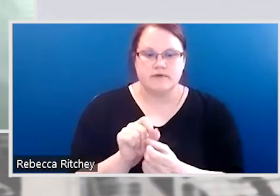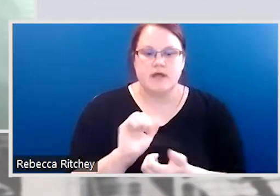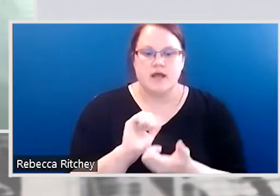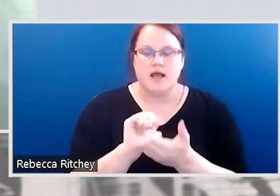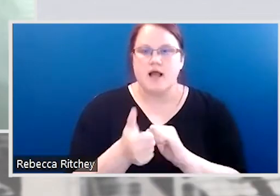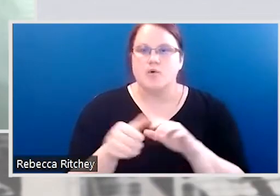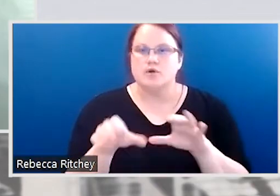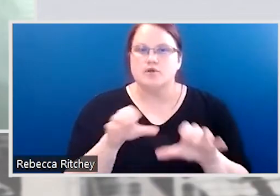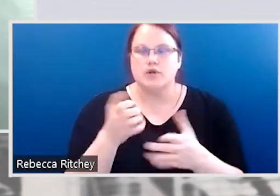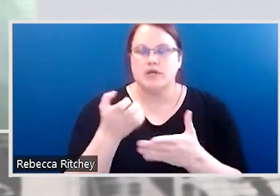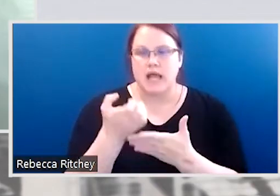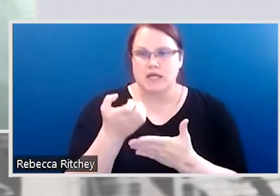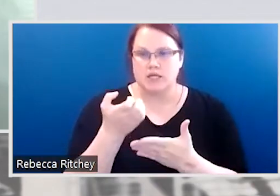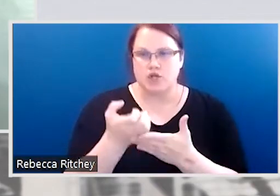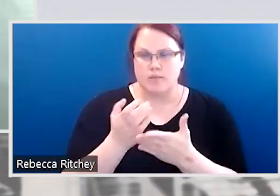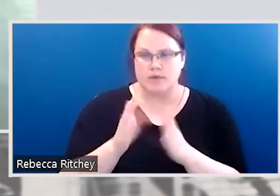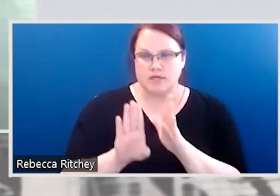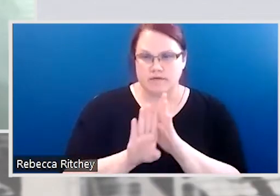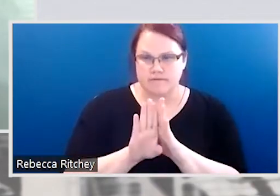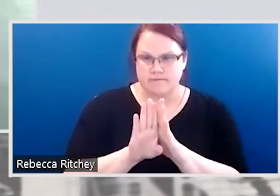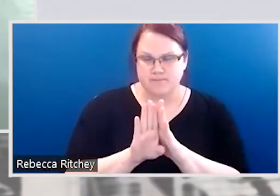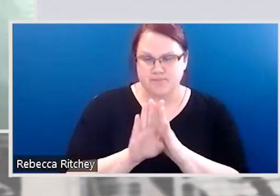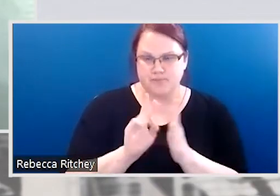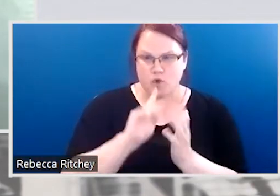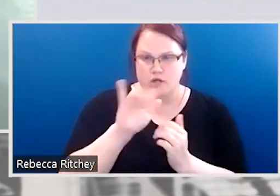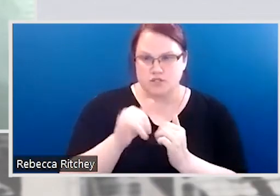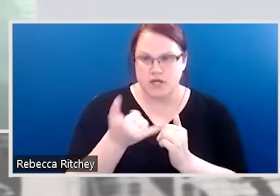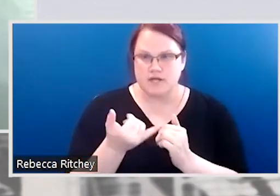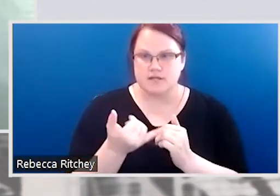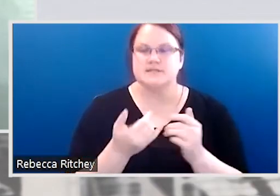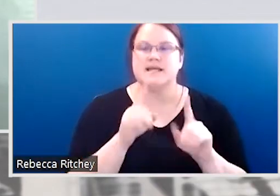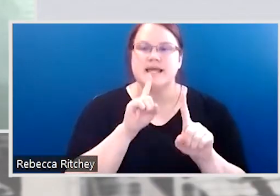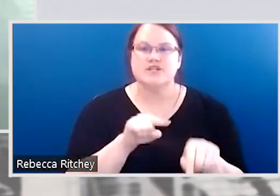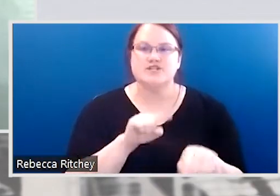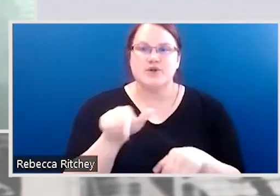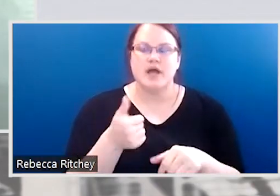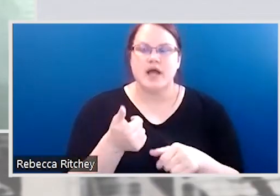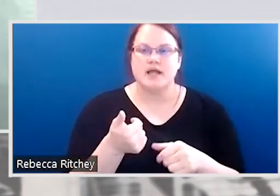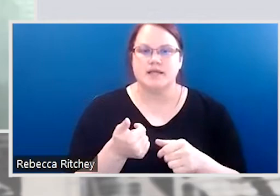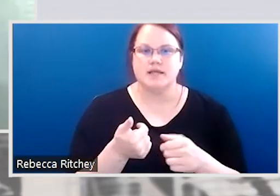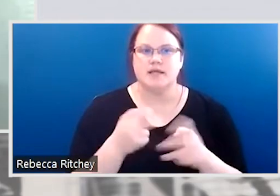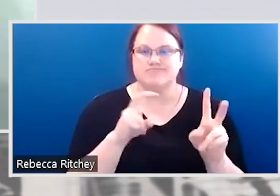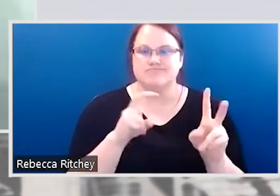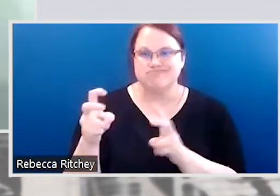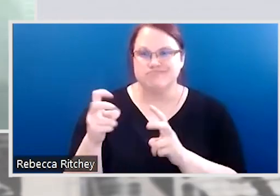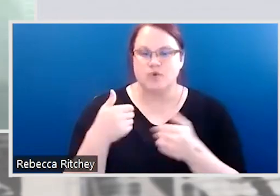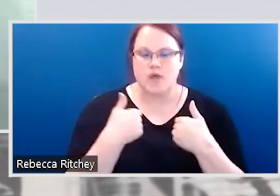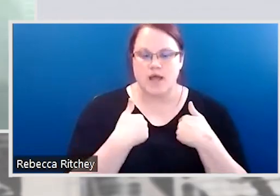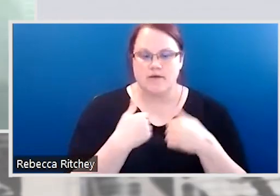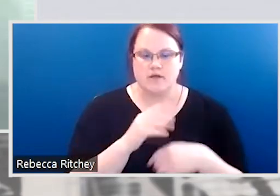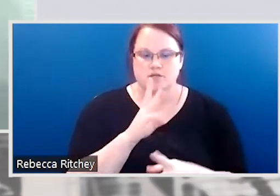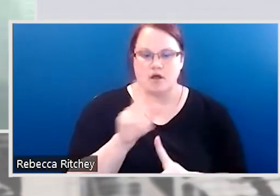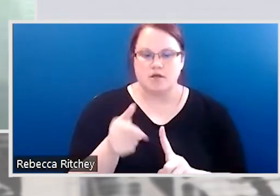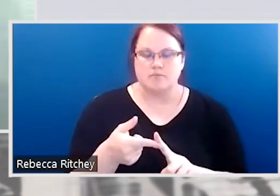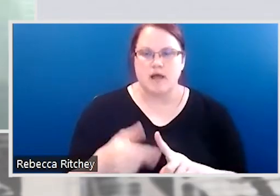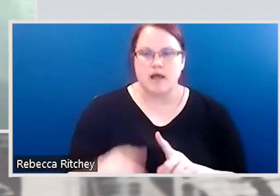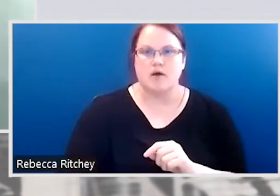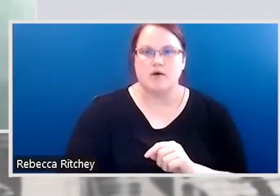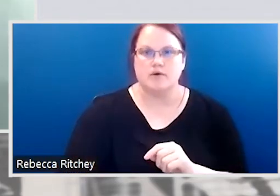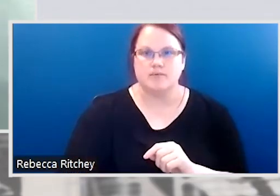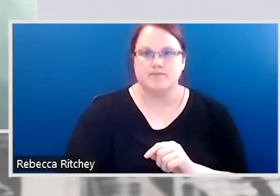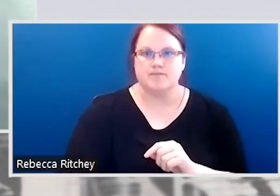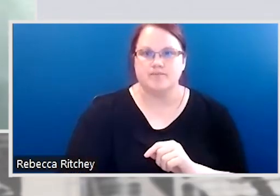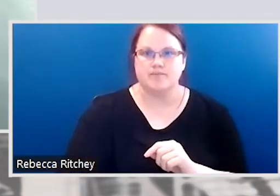economic development projects. We have some great panelists here to answer any questions you may have about those topics. And we'll also talk about the development of the